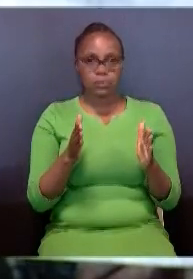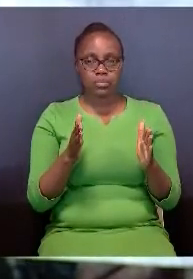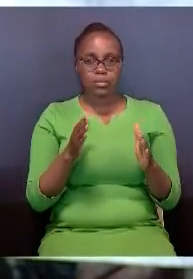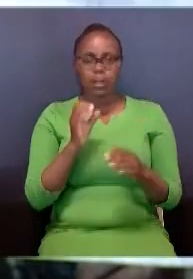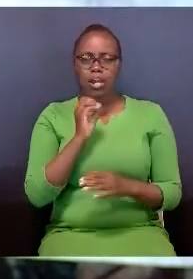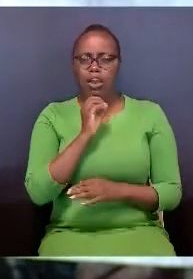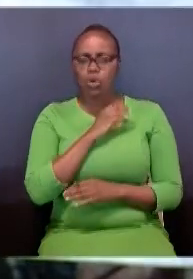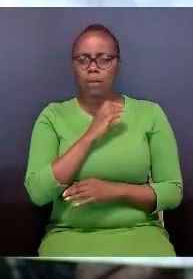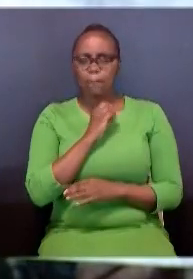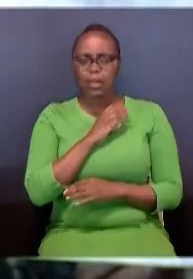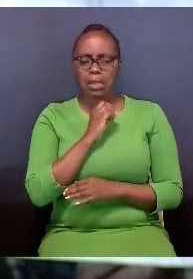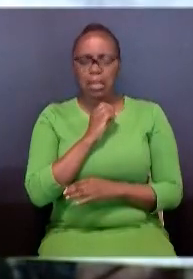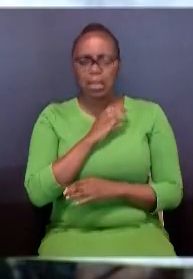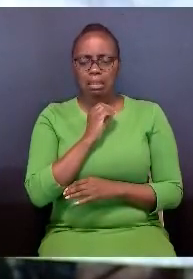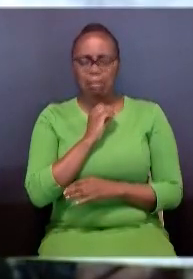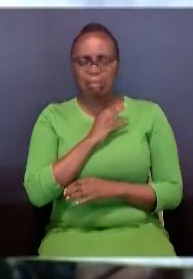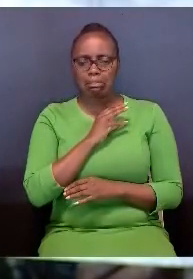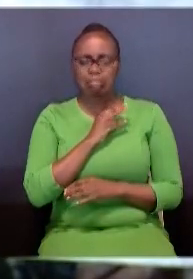complaining